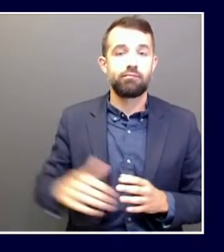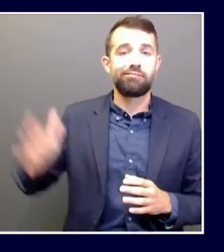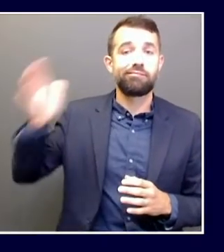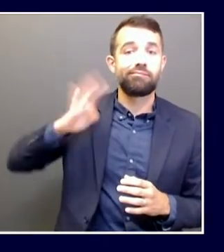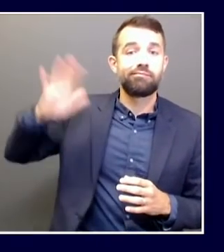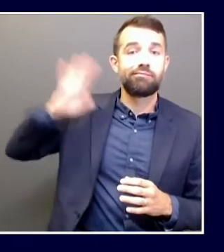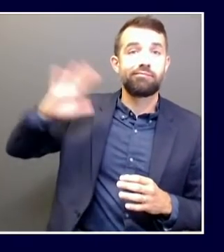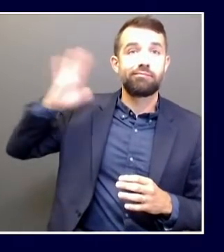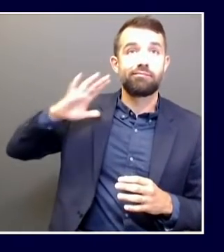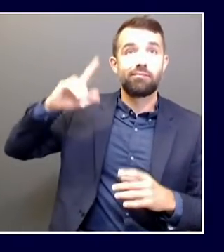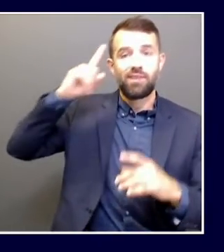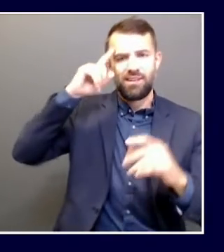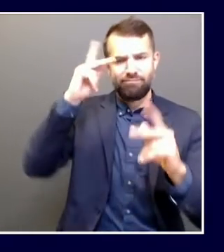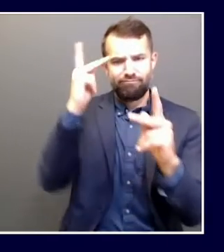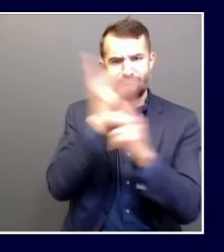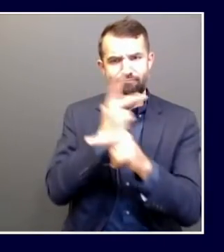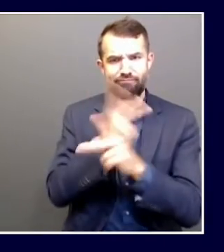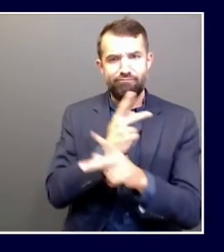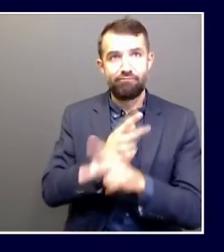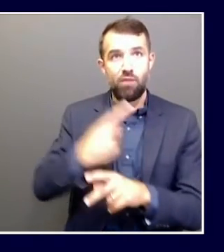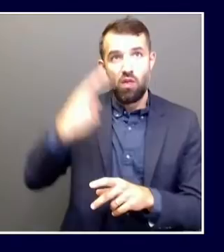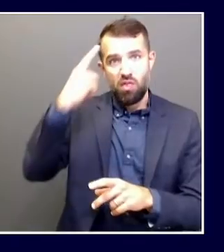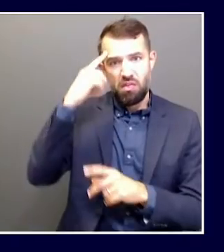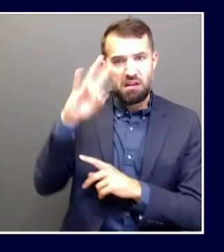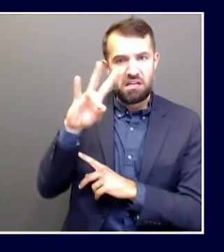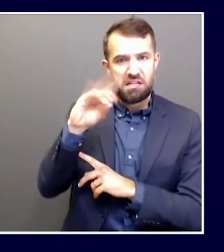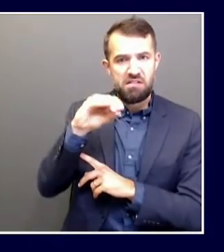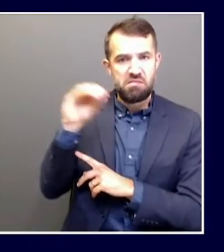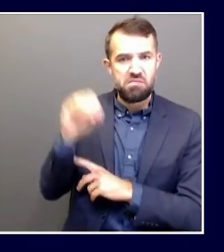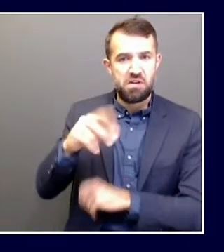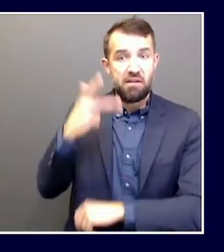was 70%, what happens if we didn't get to that?